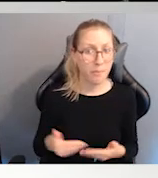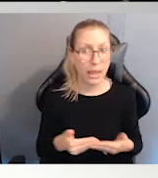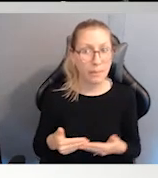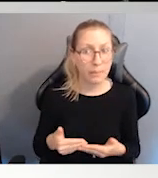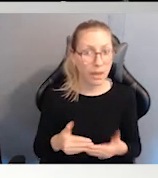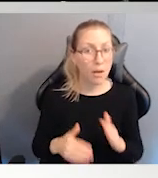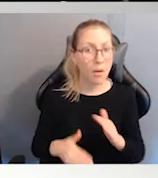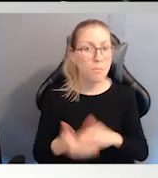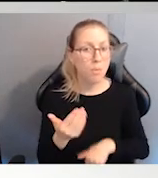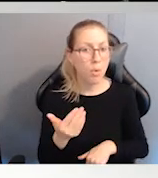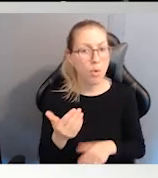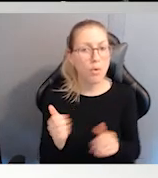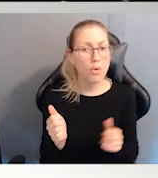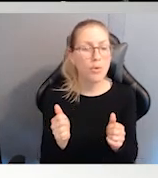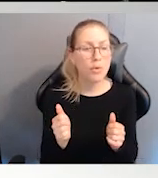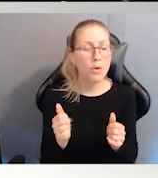with.